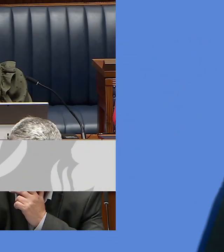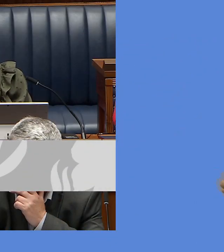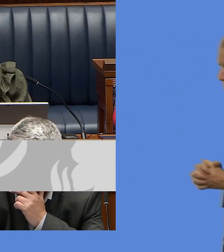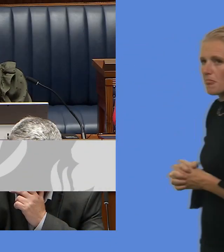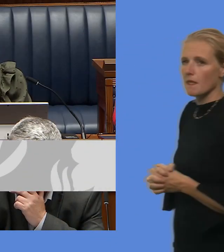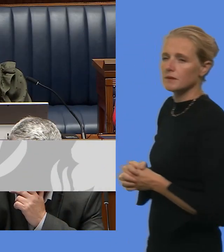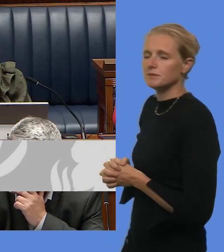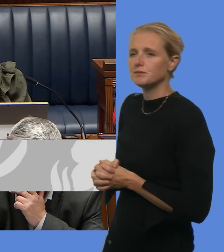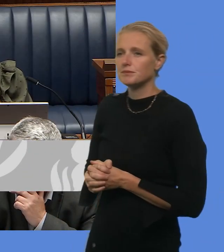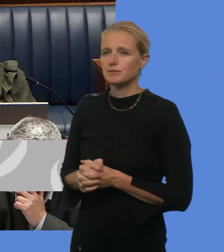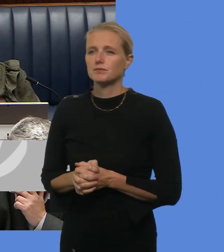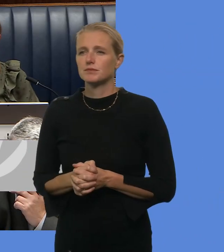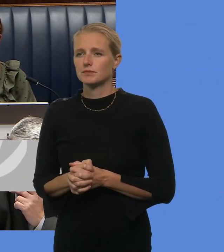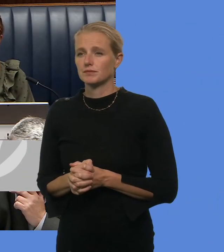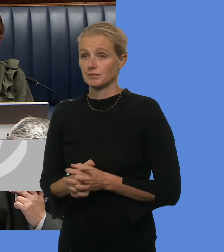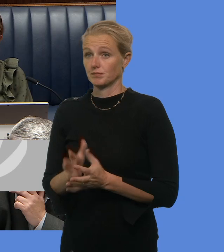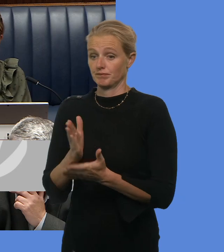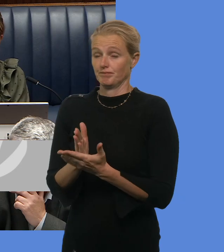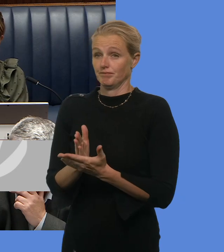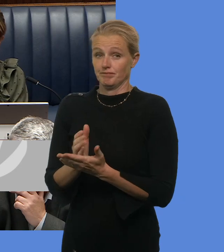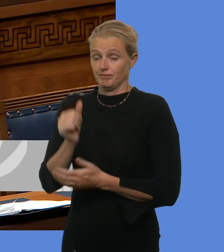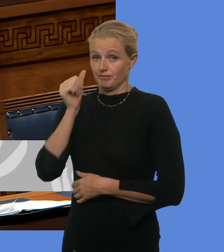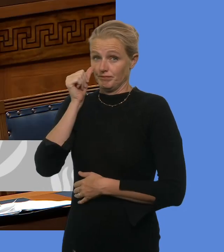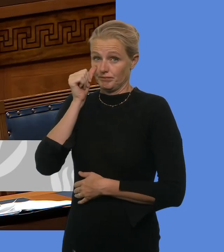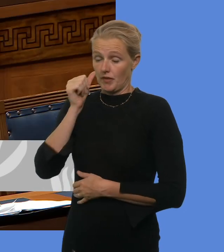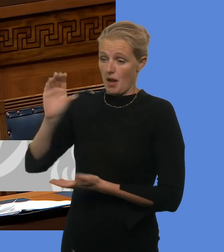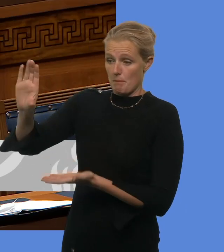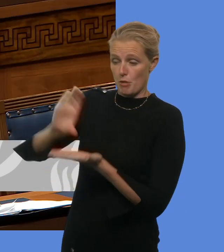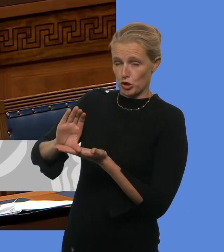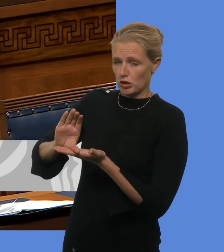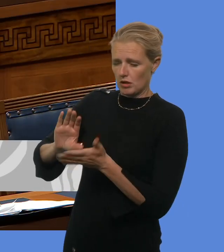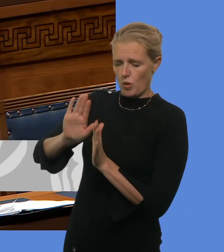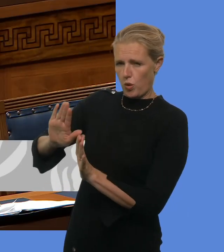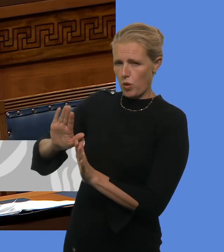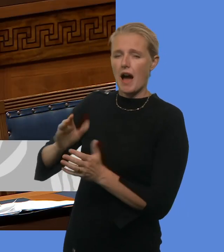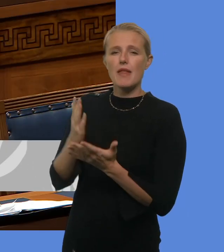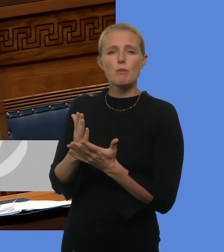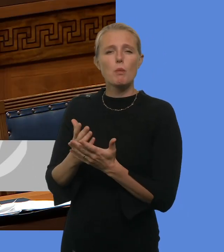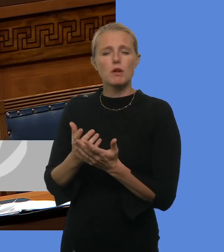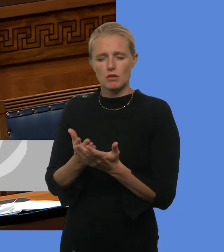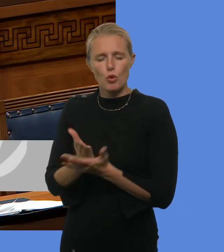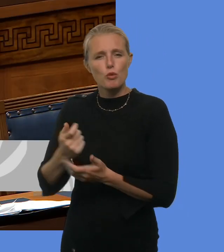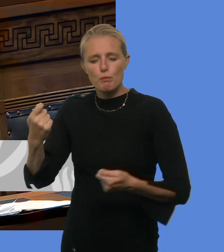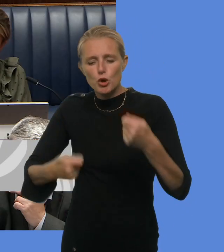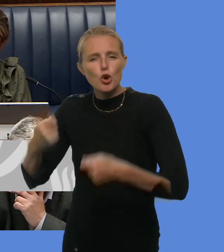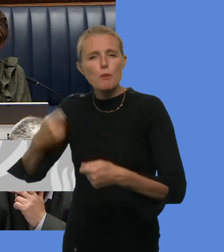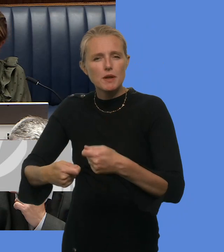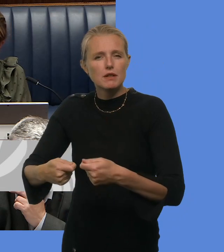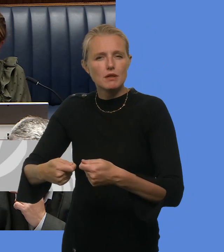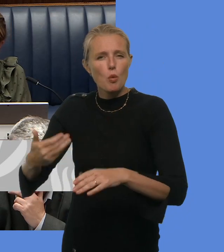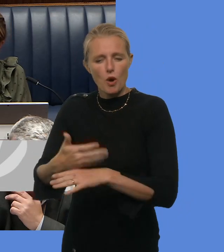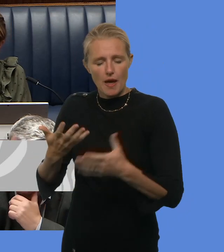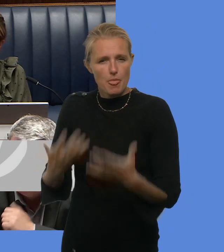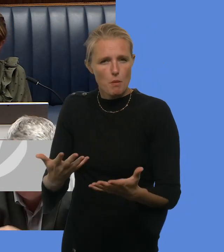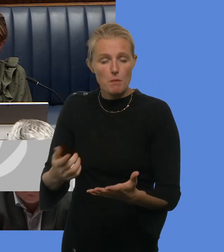I'm not sure I can say regardless of the budget, because there's a procurement exercise going on and we want to get best value for public purse, but the current cost estimates